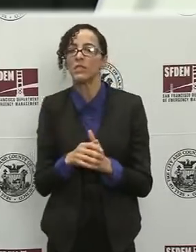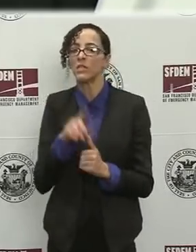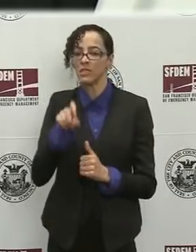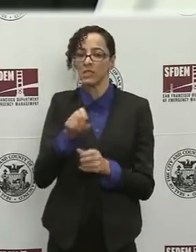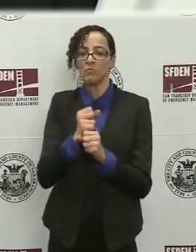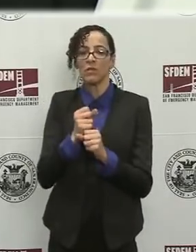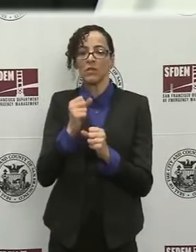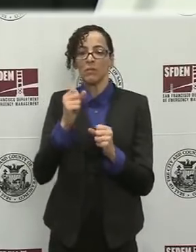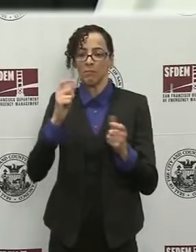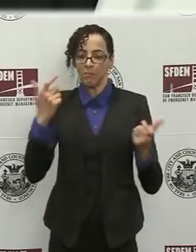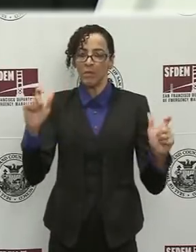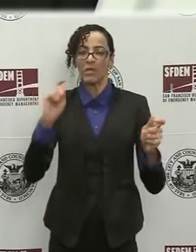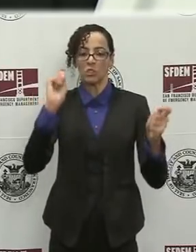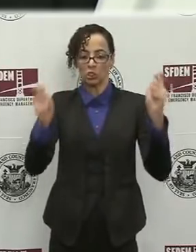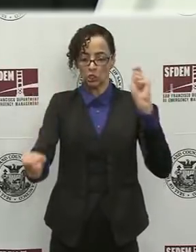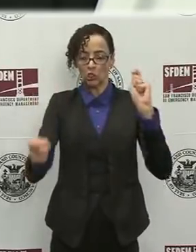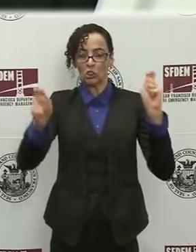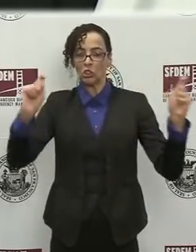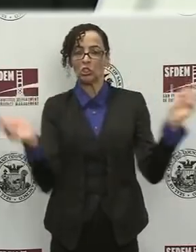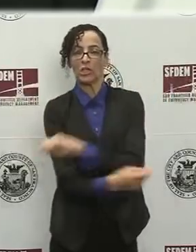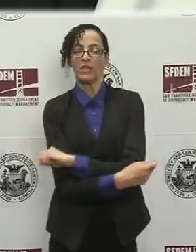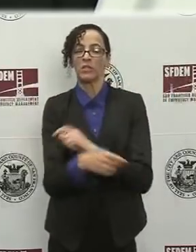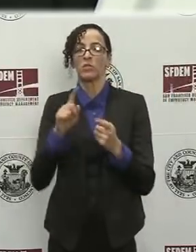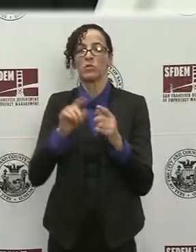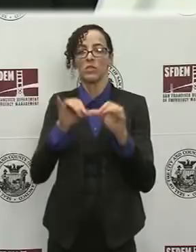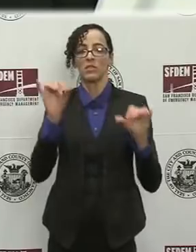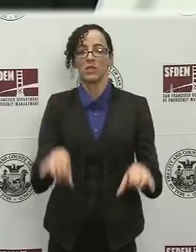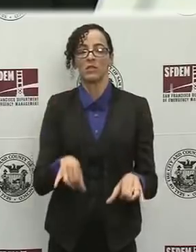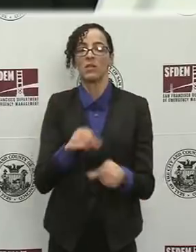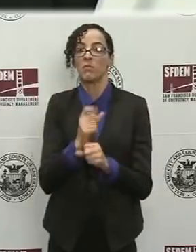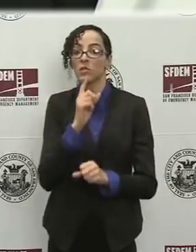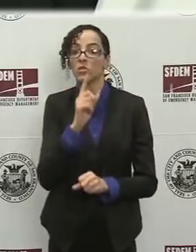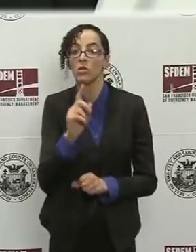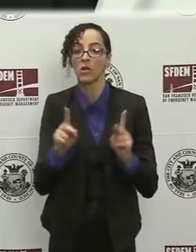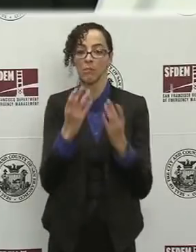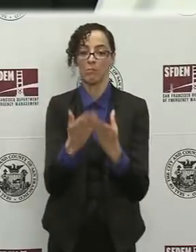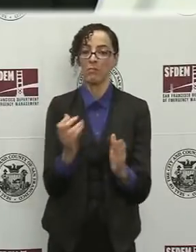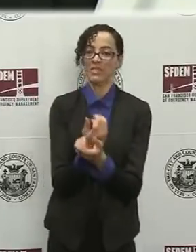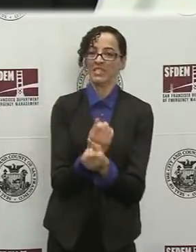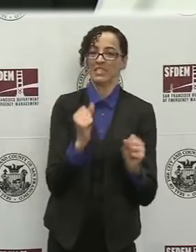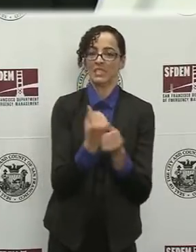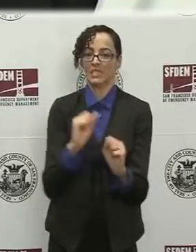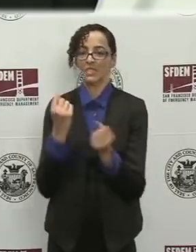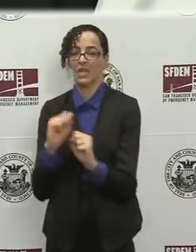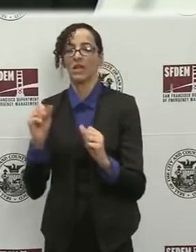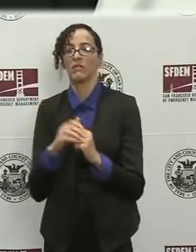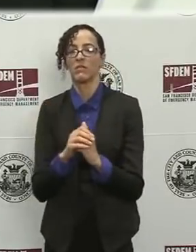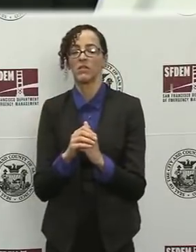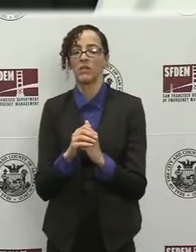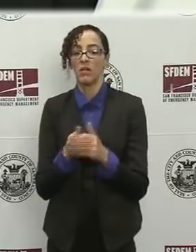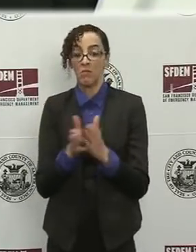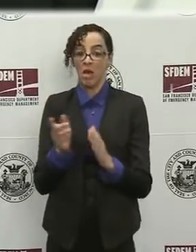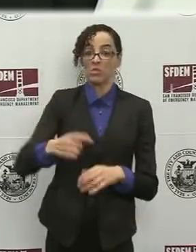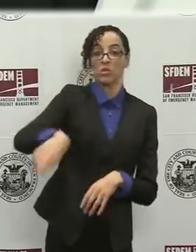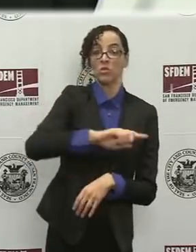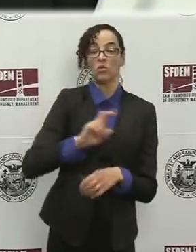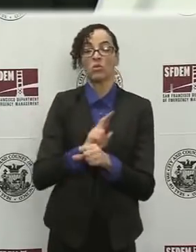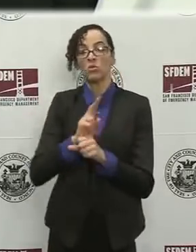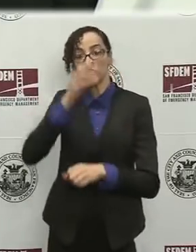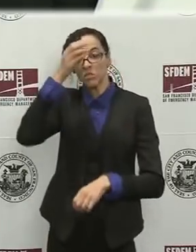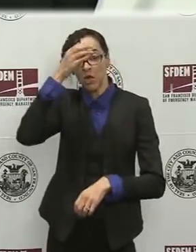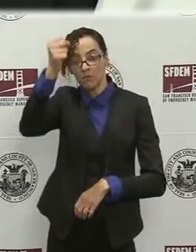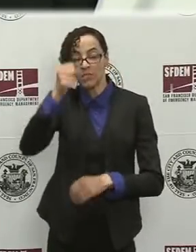public safety. And what we're asking the public to do is use common sense. If you see that a bus is